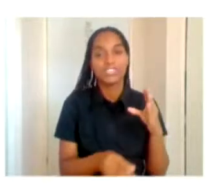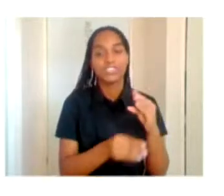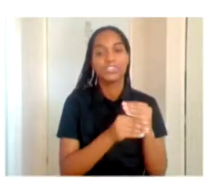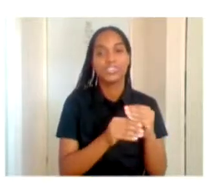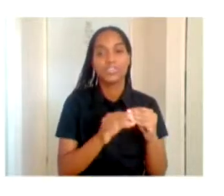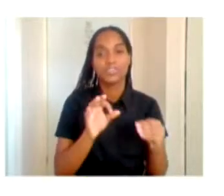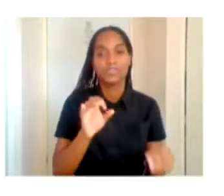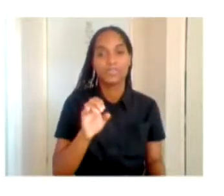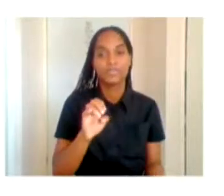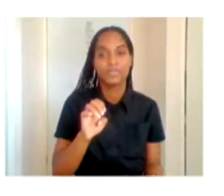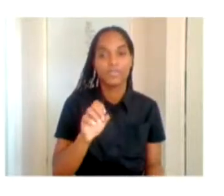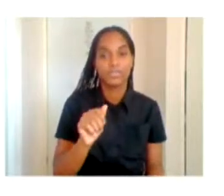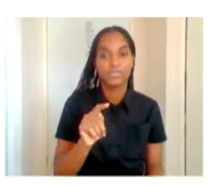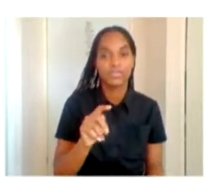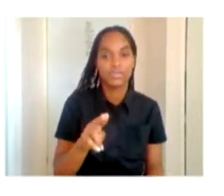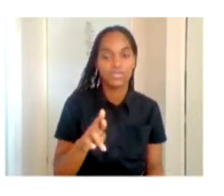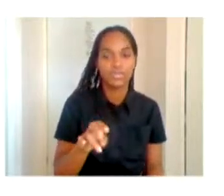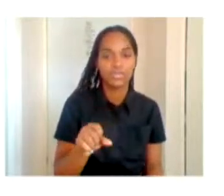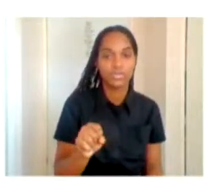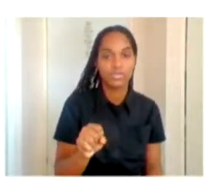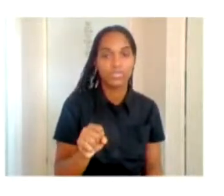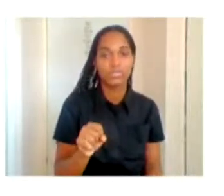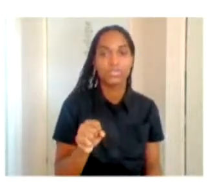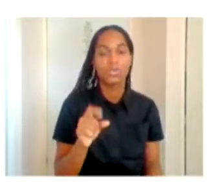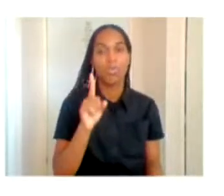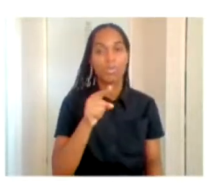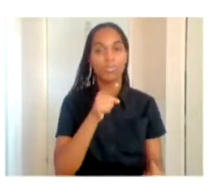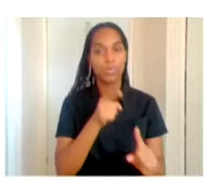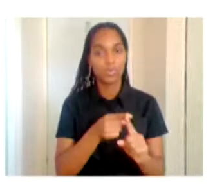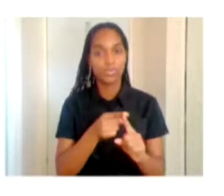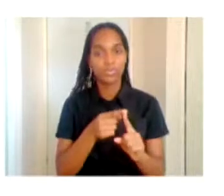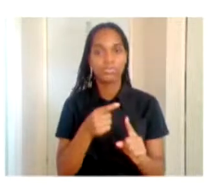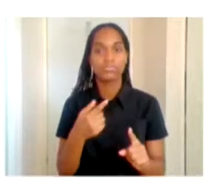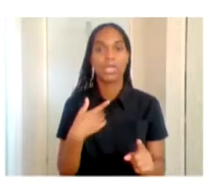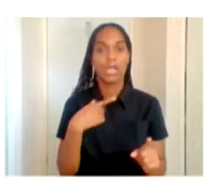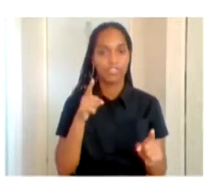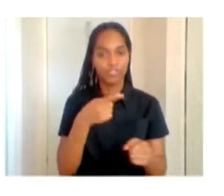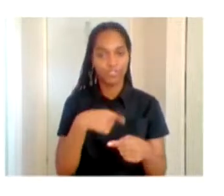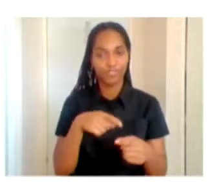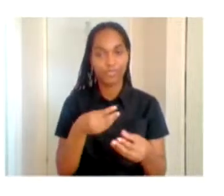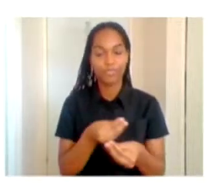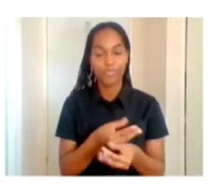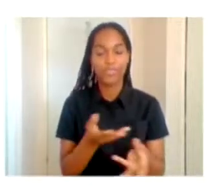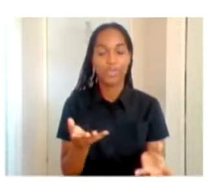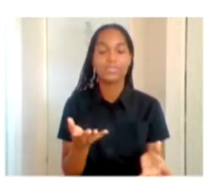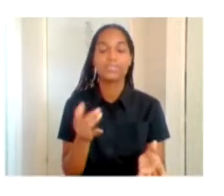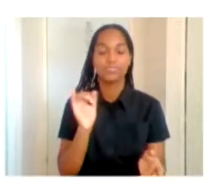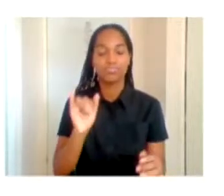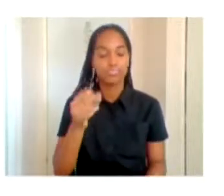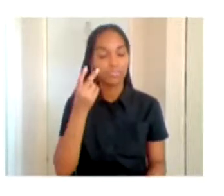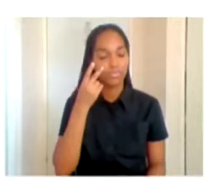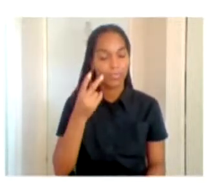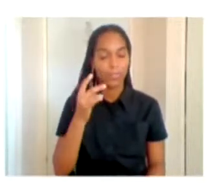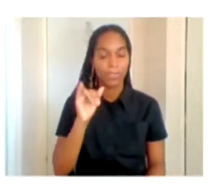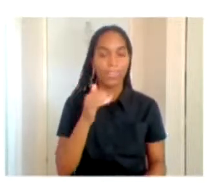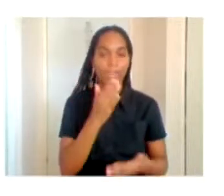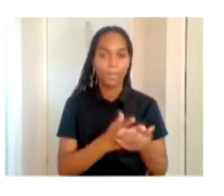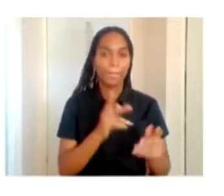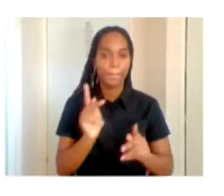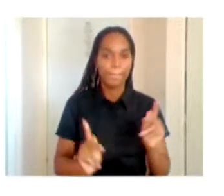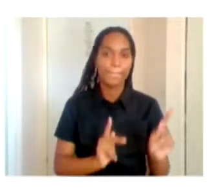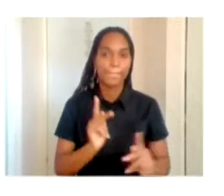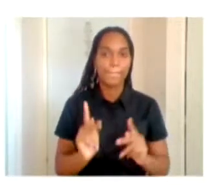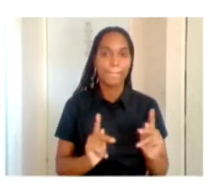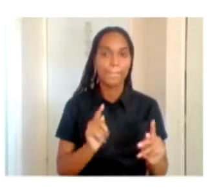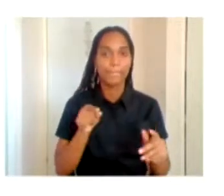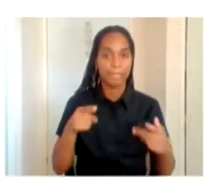of the features 1.0 has provided. So you can see here that some people like the physical